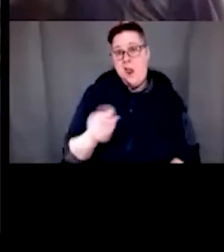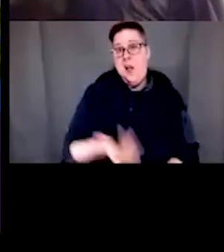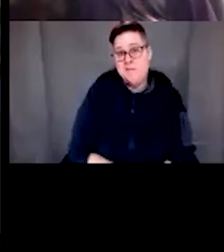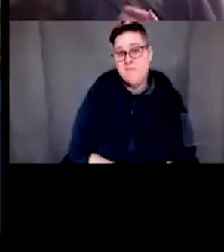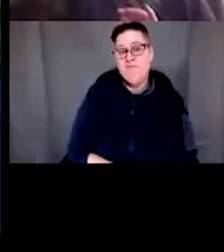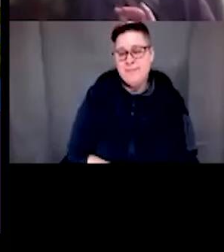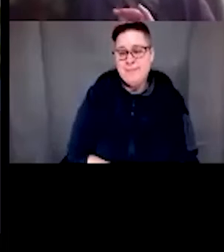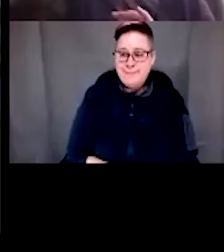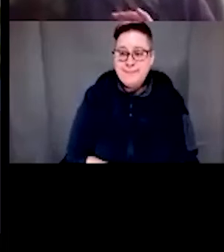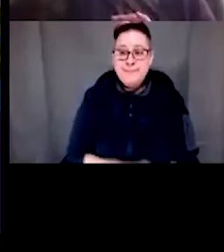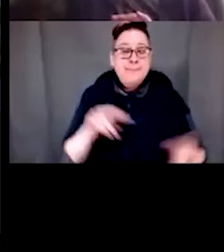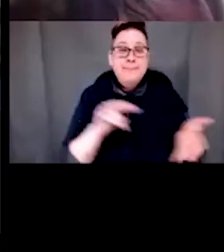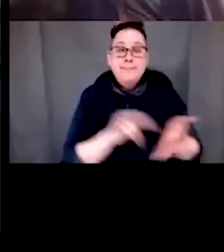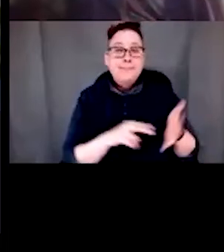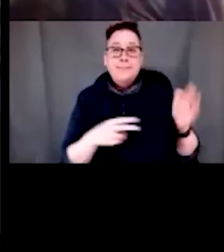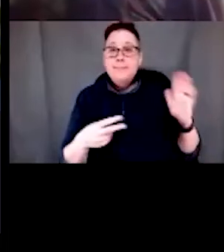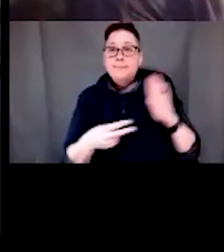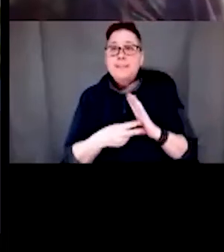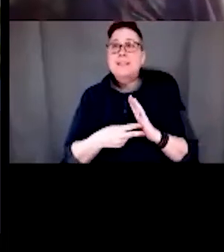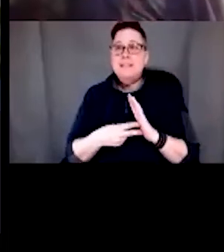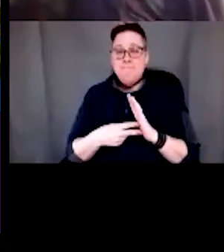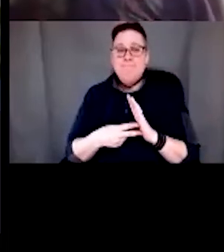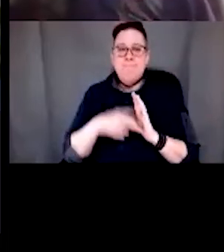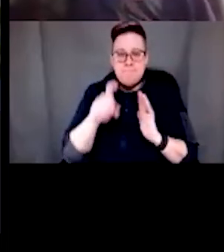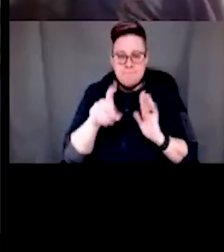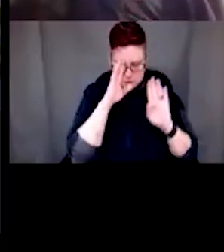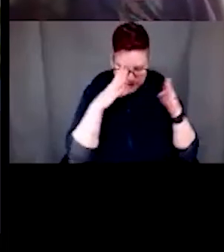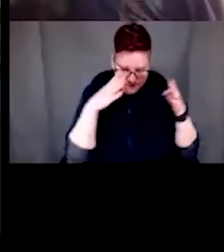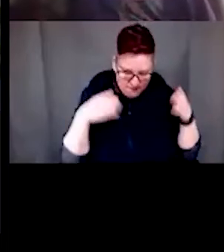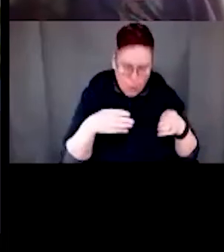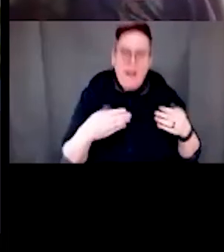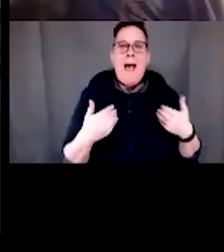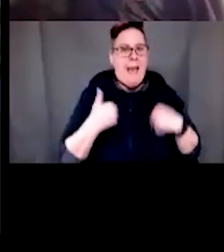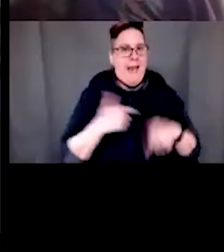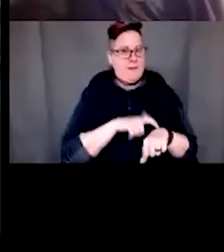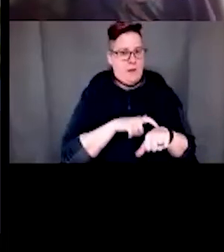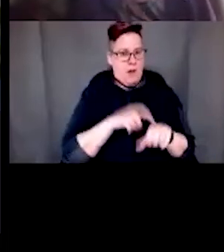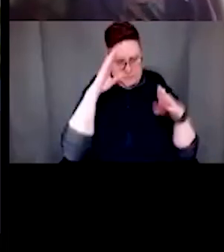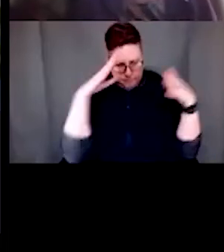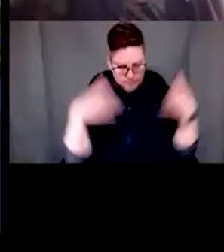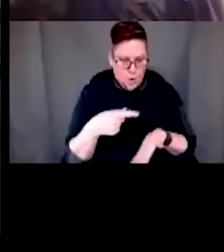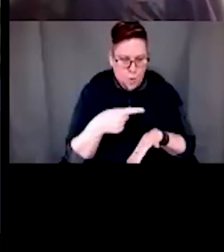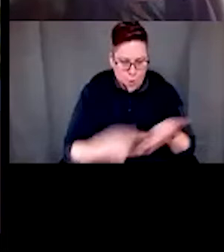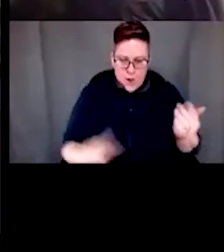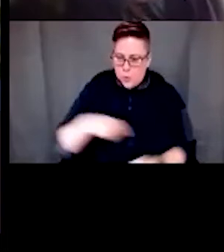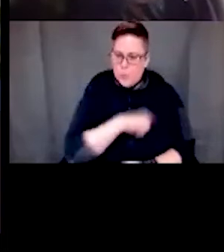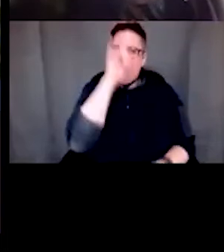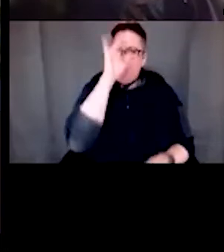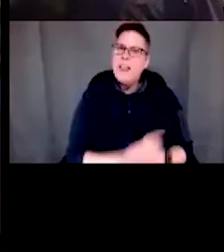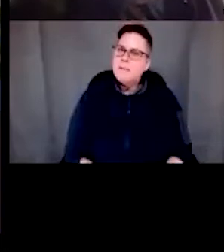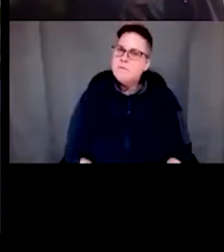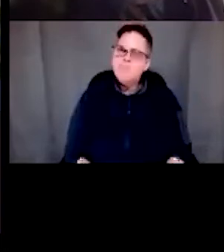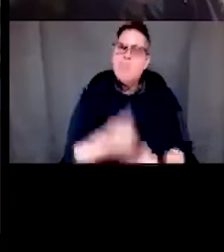And that means really focusing and having time to focus on what do we really believe? What are